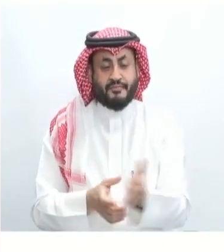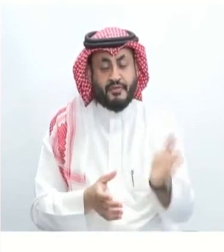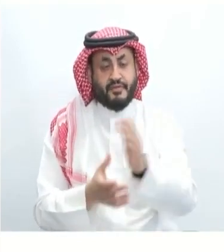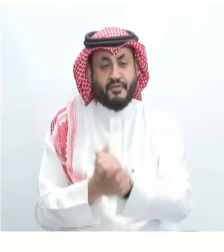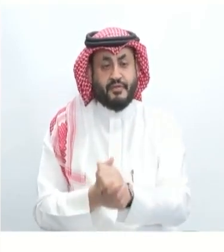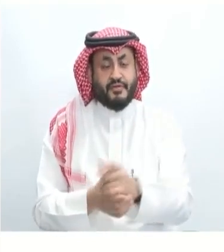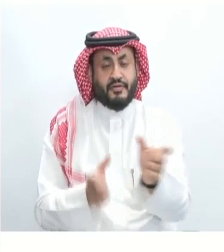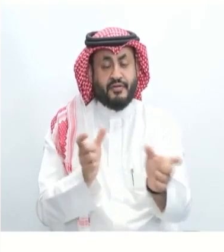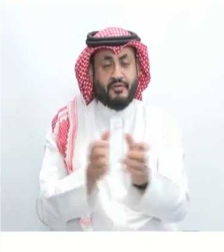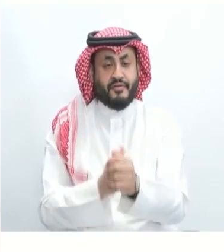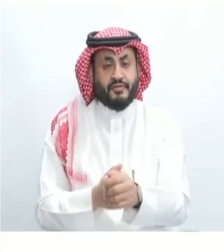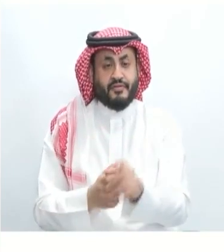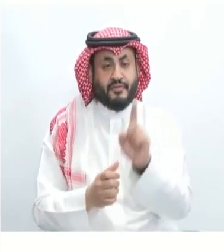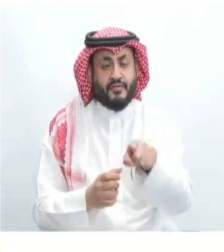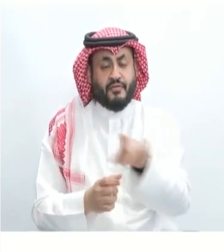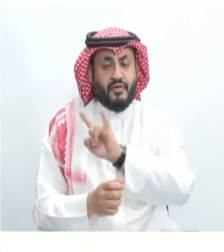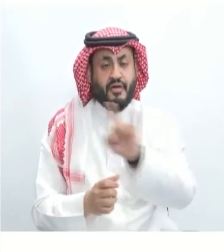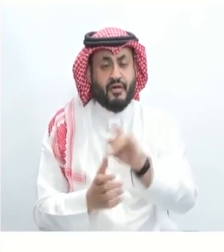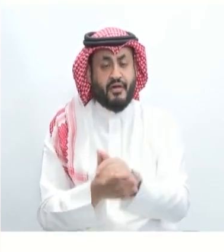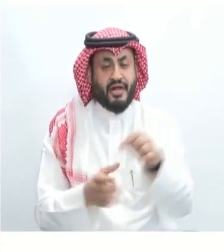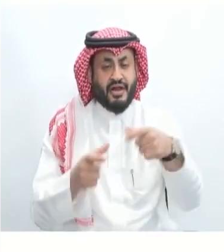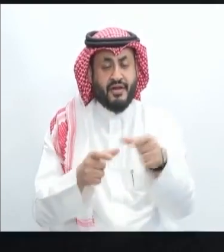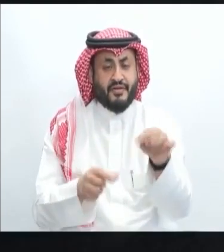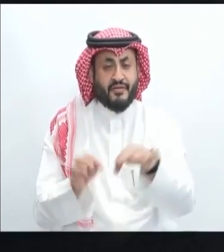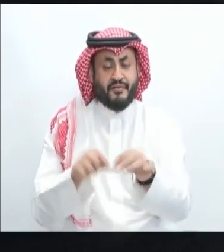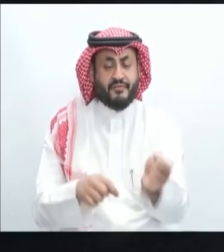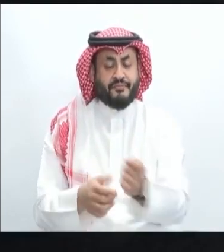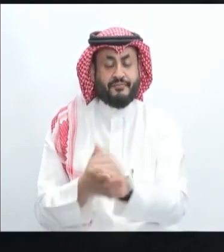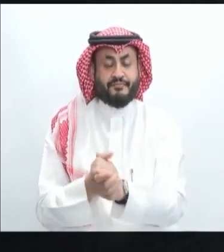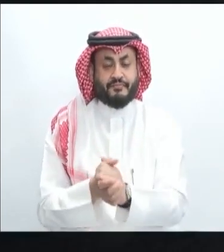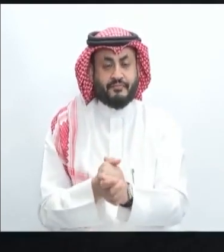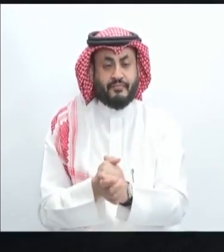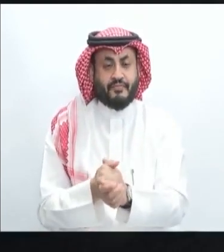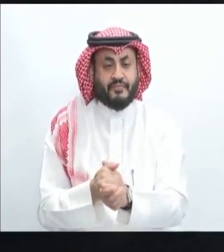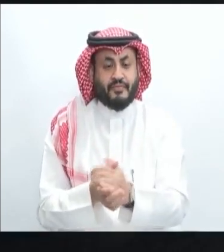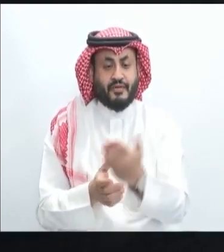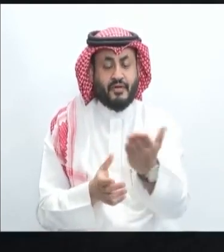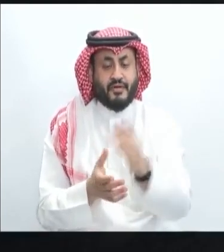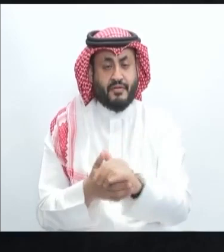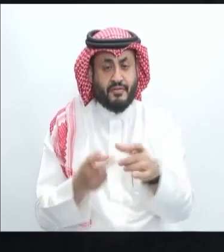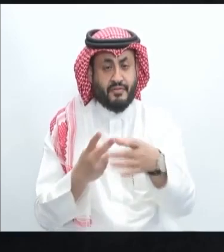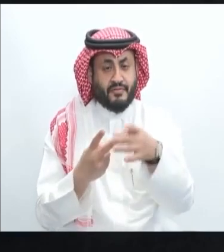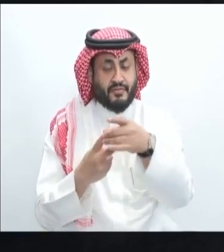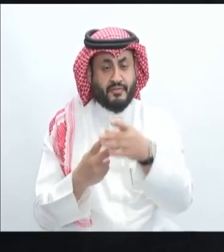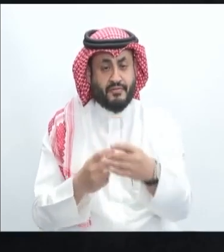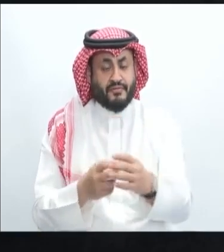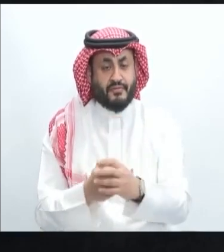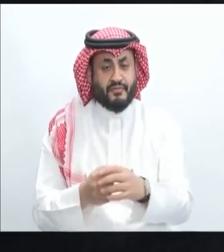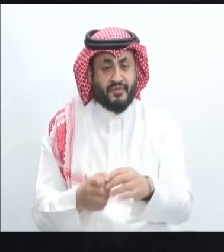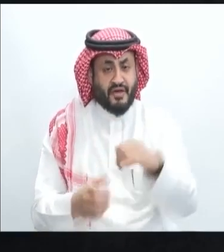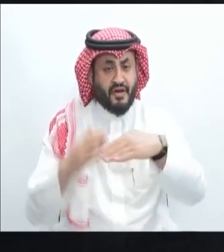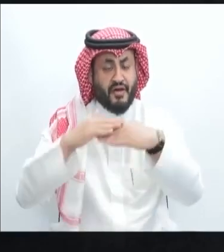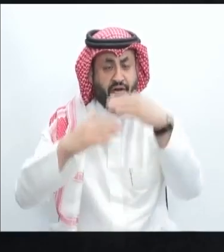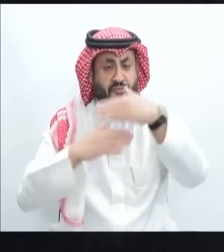should and should not in sentences. So what we're going to do today, inshallah, is that we're going to make questions